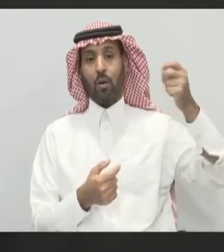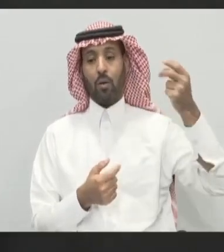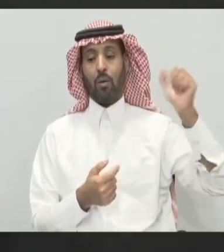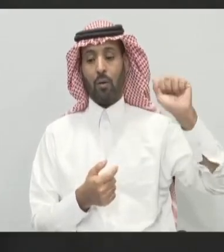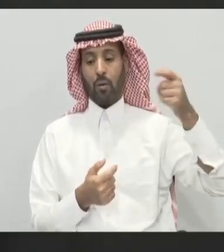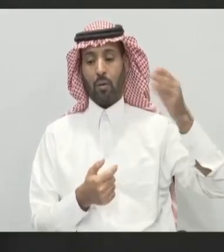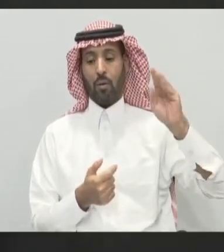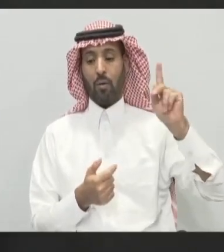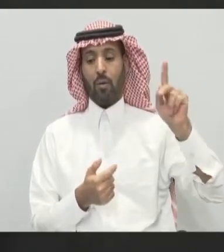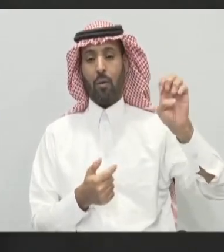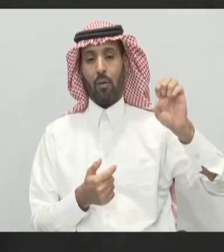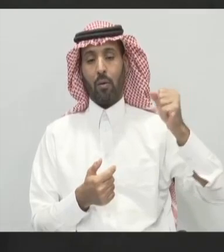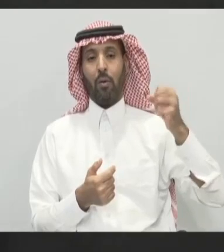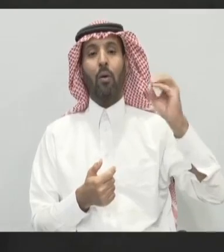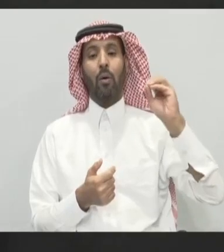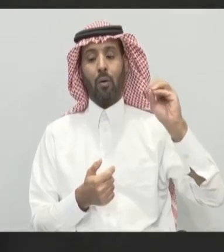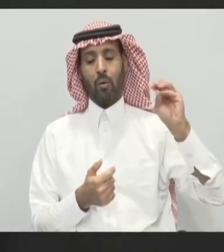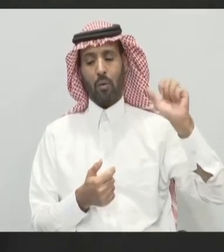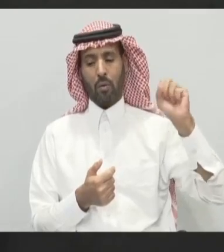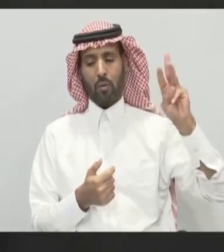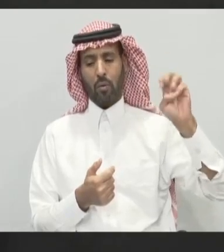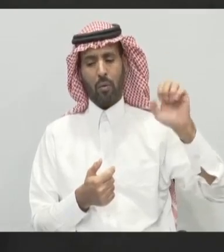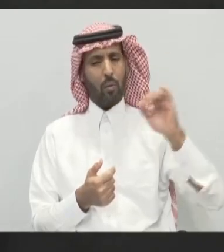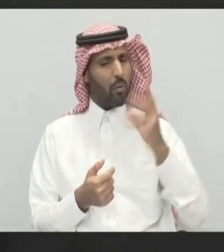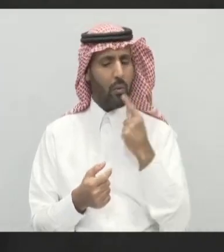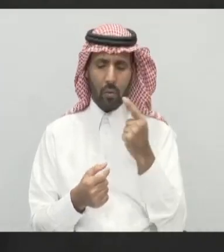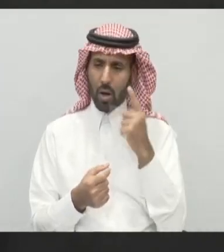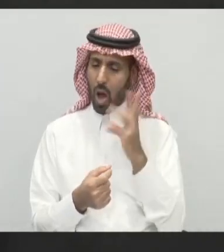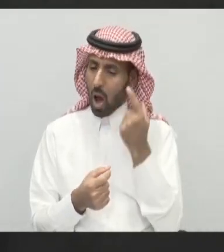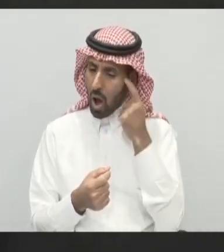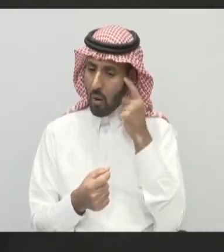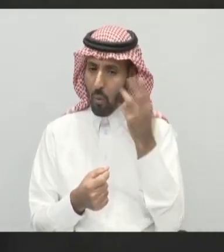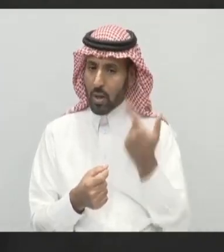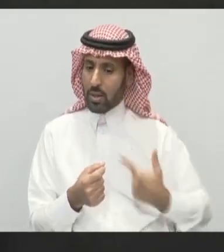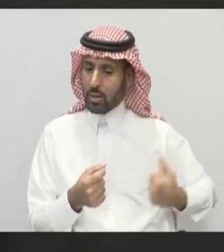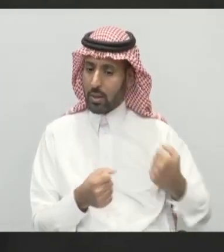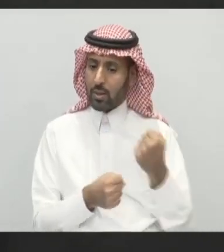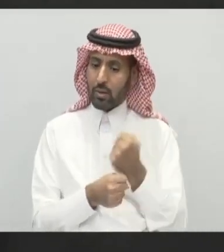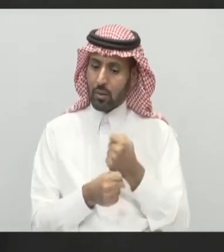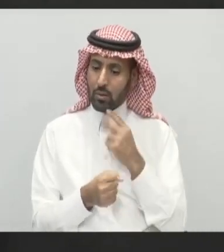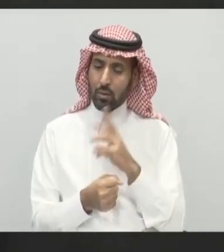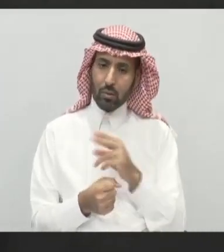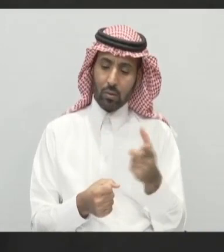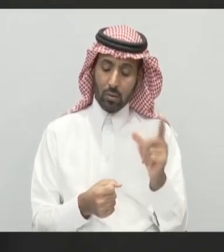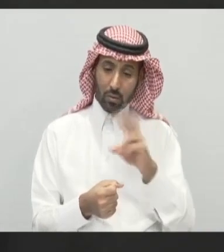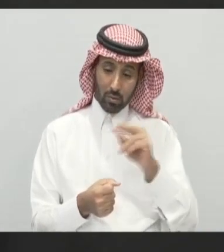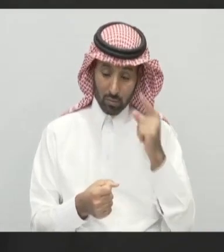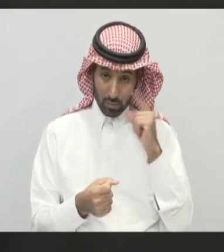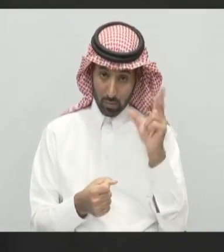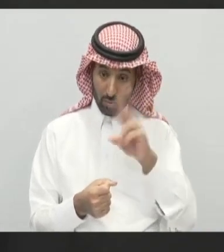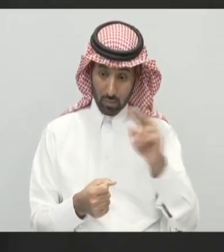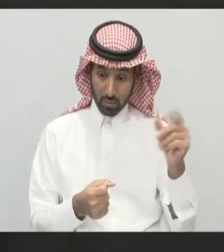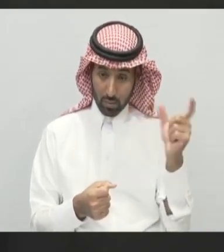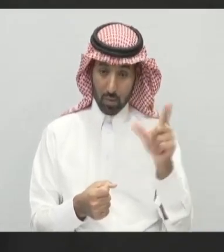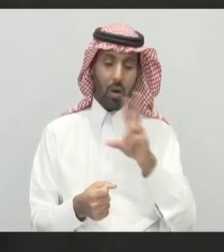I differentiate between when it is a verb and when it is becoming a noun? Sometimes the same word. Sometimes it works